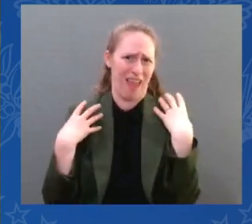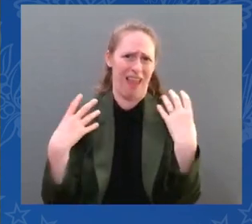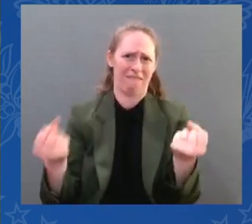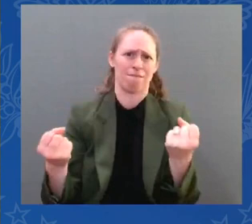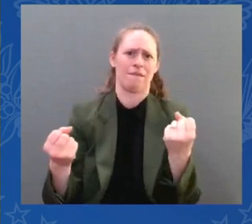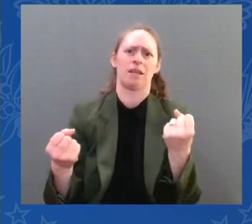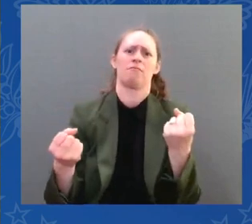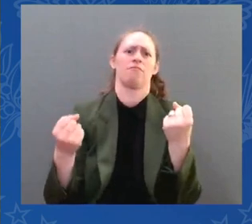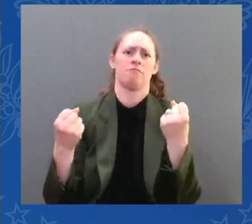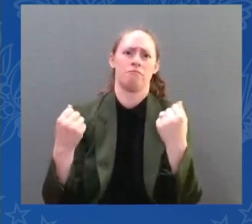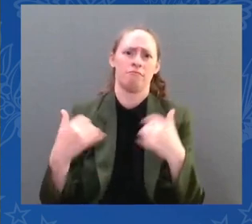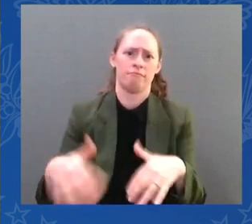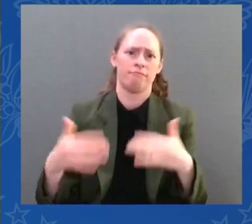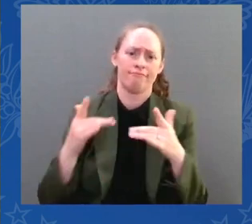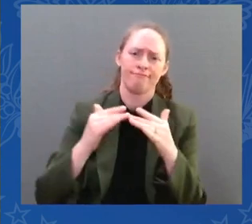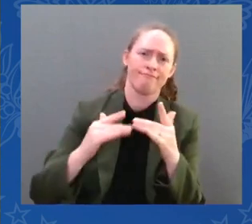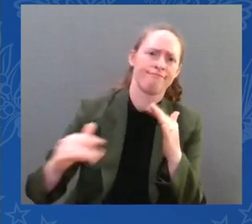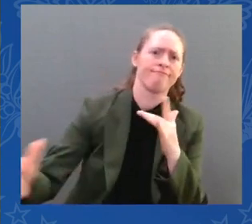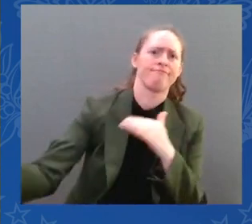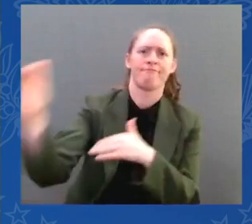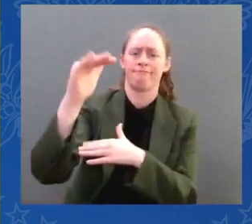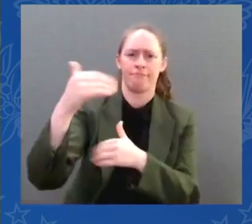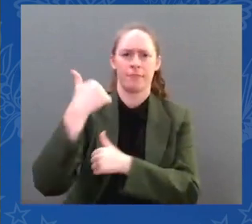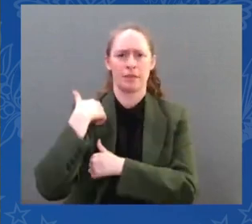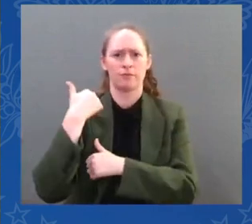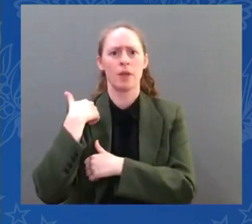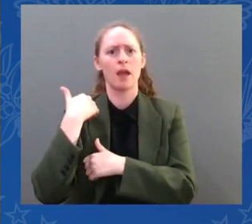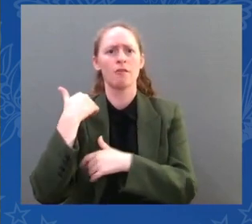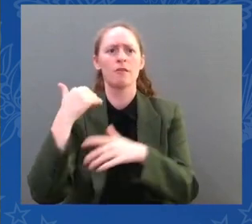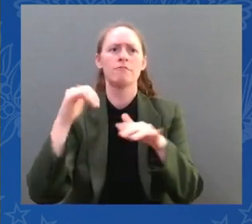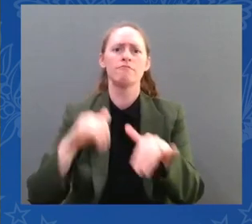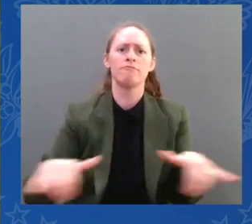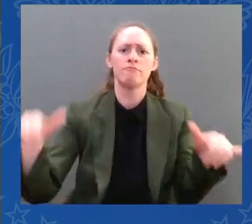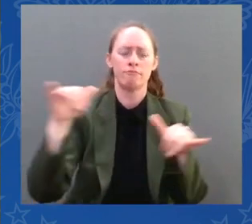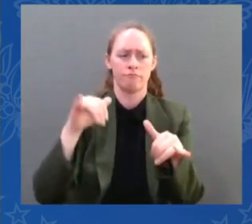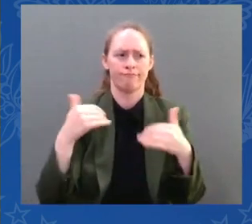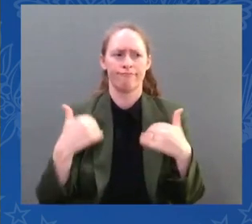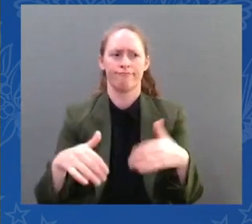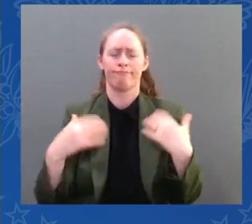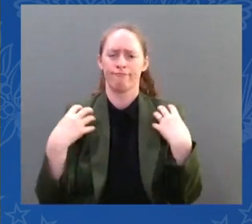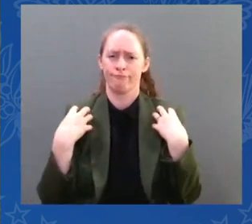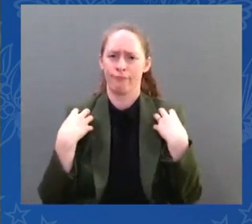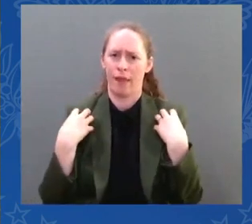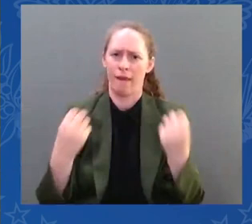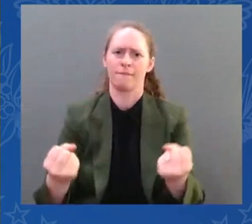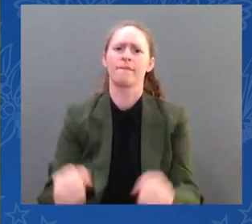unit, and the United States Army. Signed, Joseph R. Biden, the President of the United States.